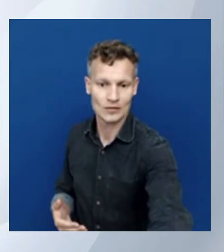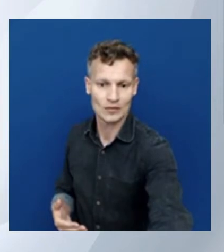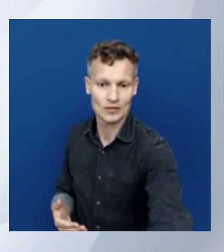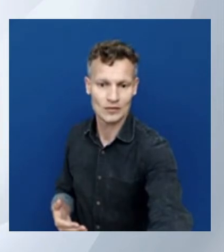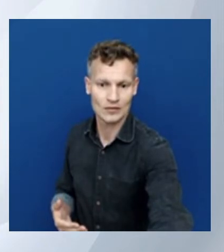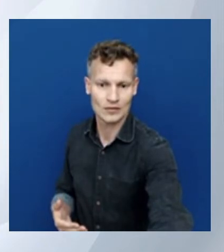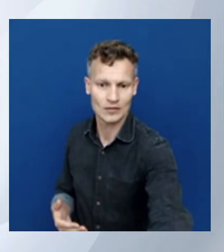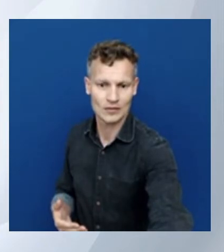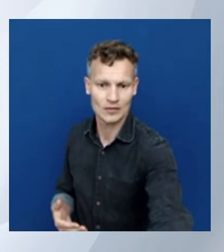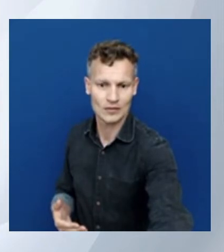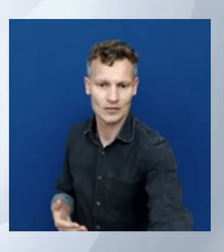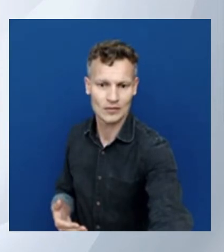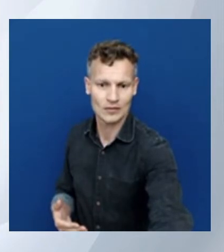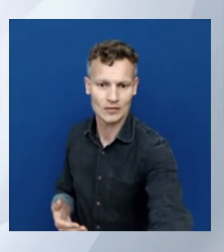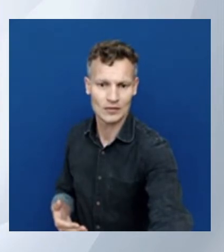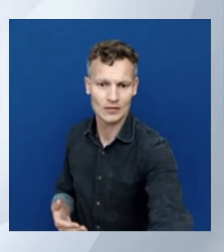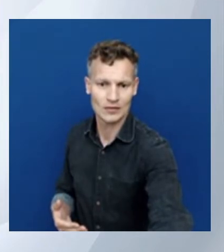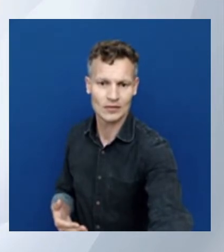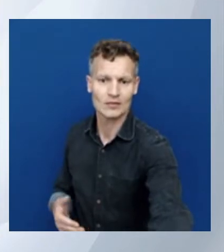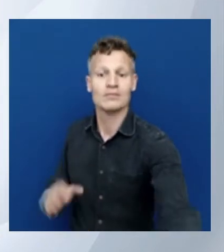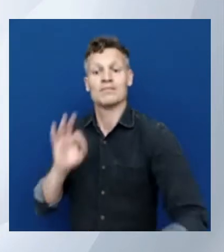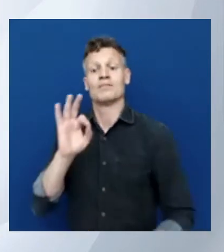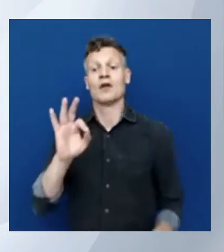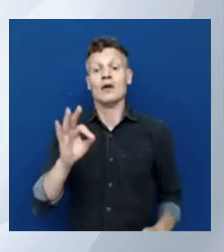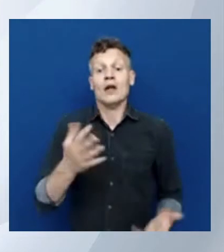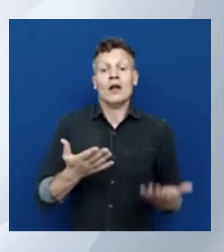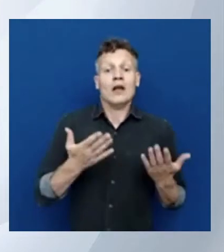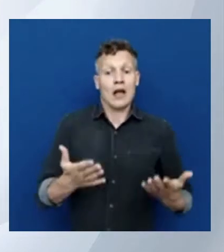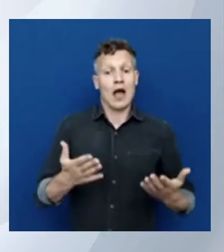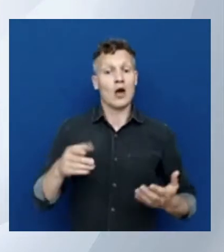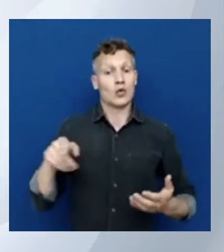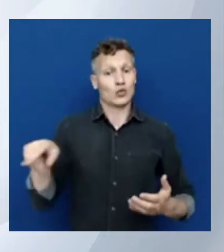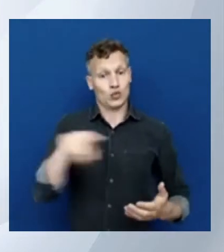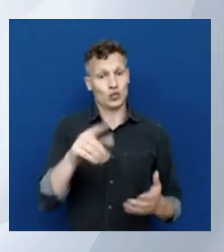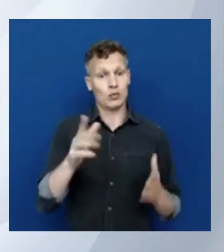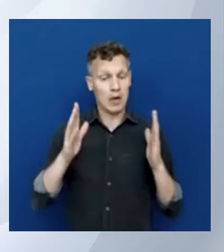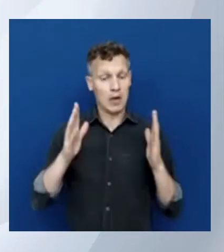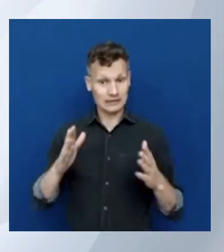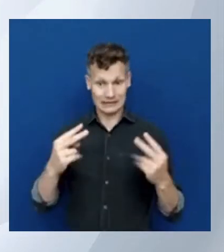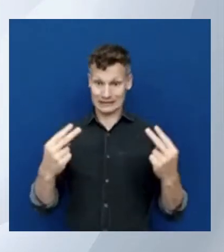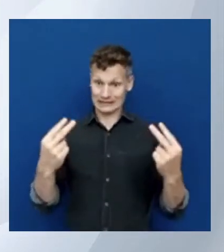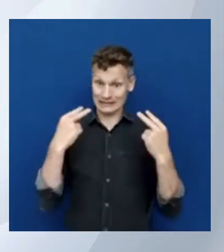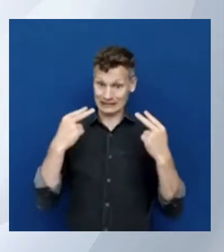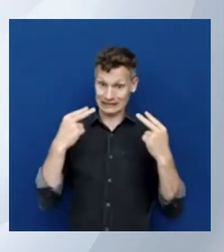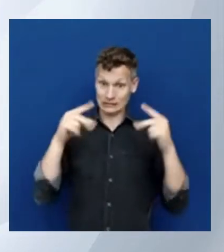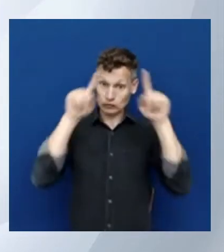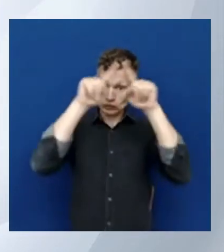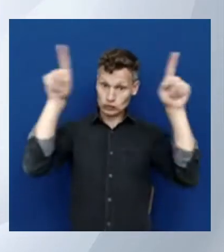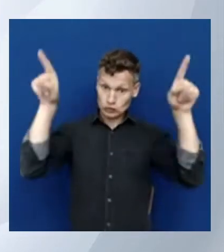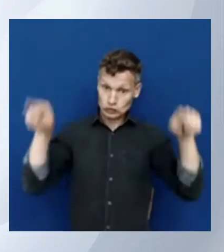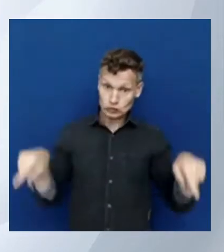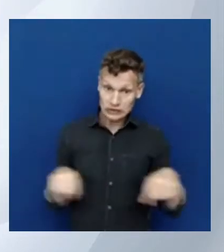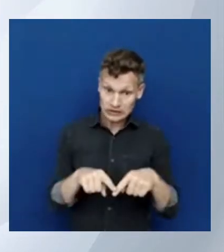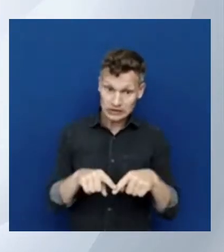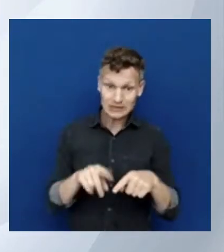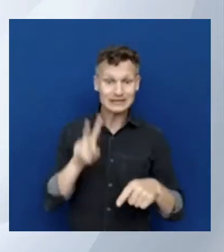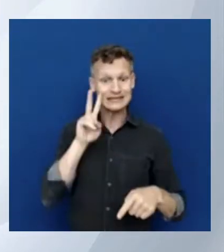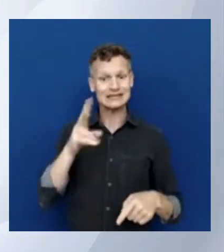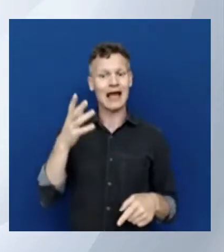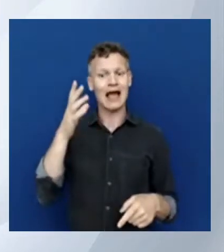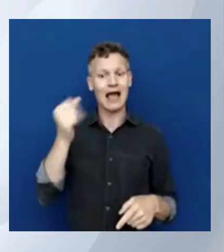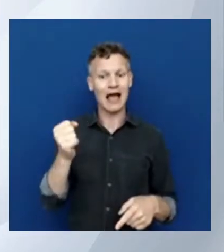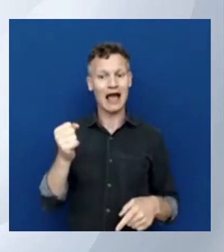Can you hear me? Can you see my screen? On my screen, you'll see that there is a QR code the size of a